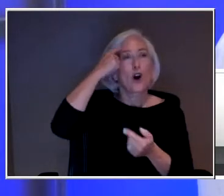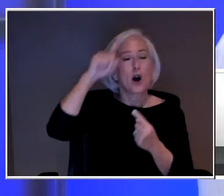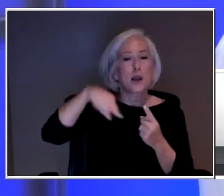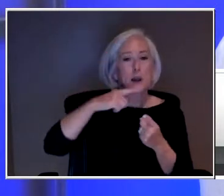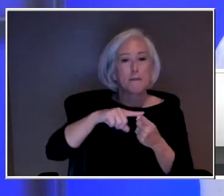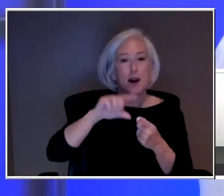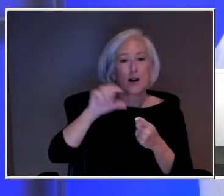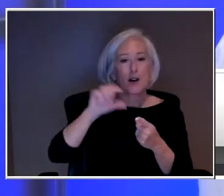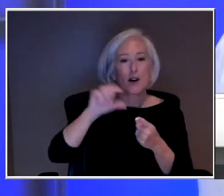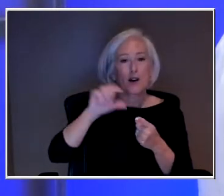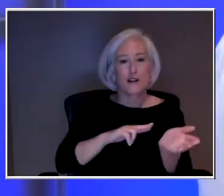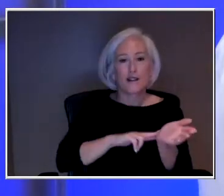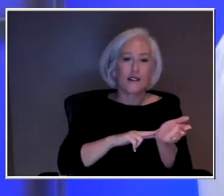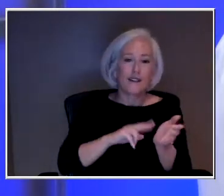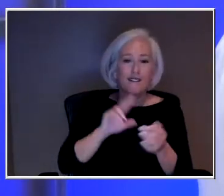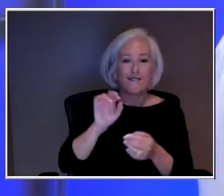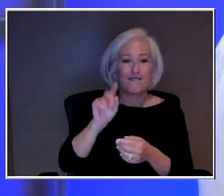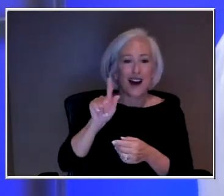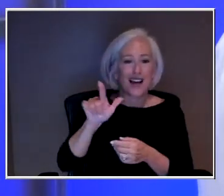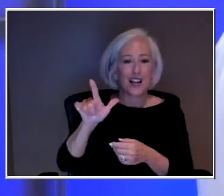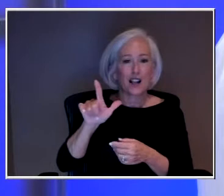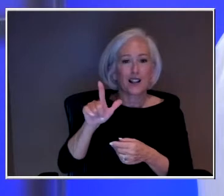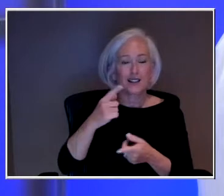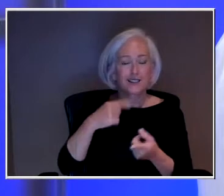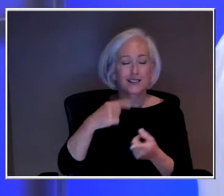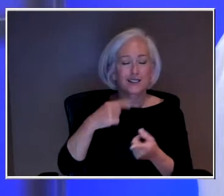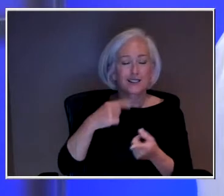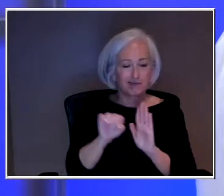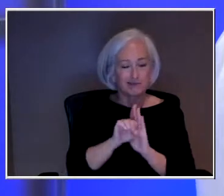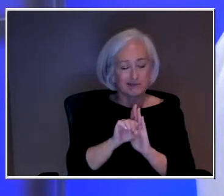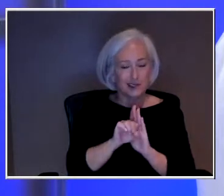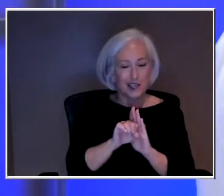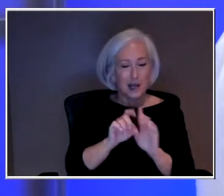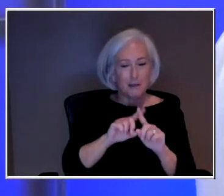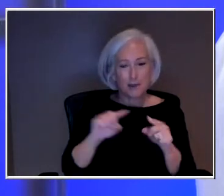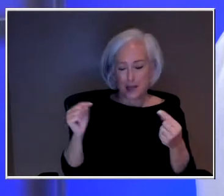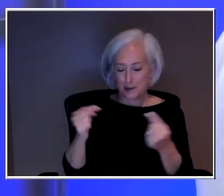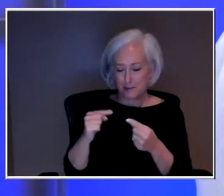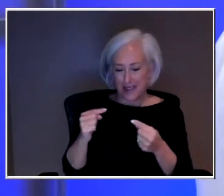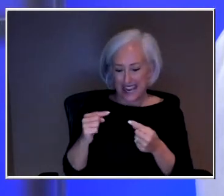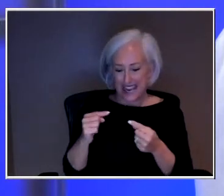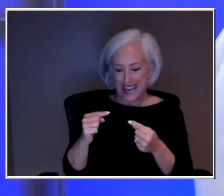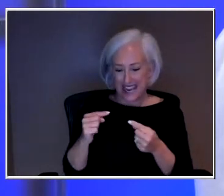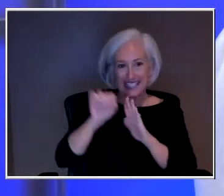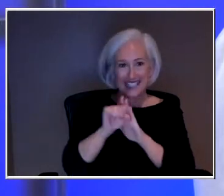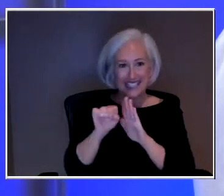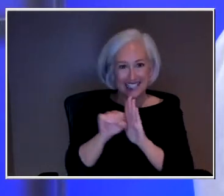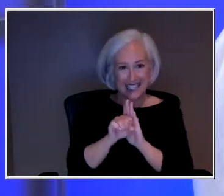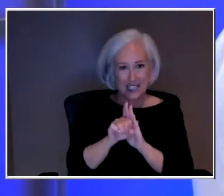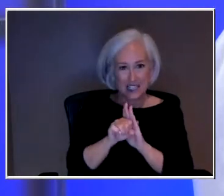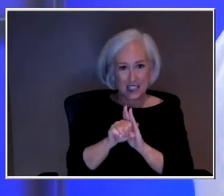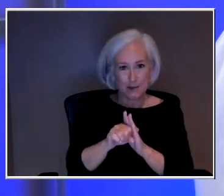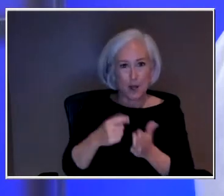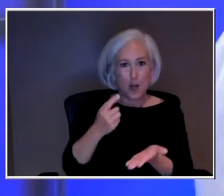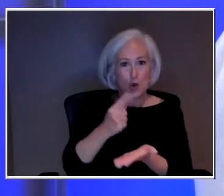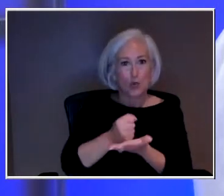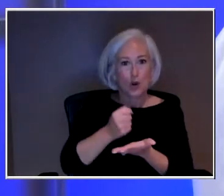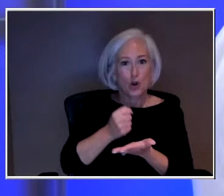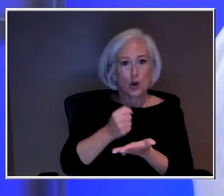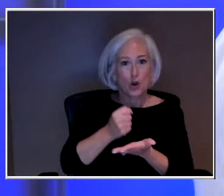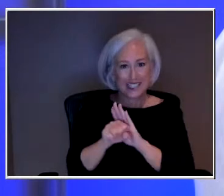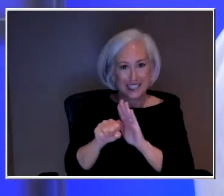the end of the day, you got to remember pain is a symptom. In our field, it's kind of unique because we're treating a symptom. It's great that we have options now to manage